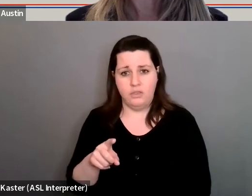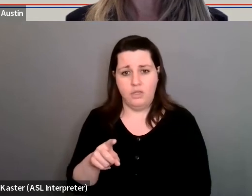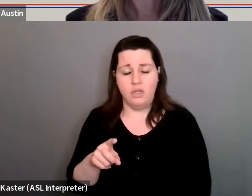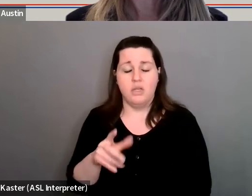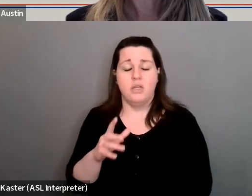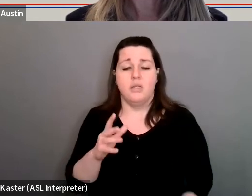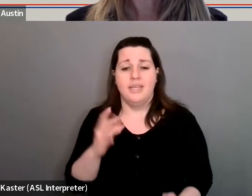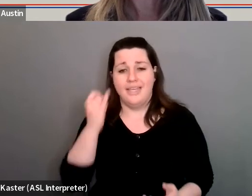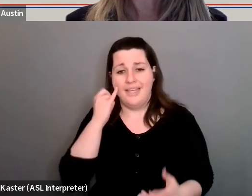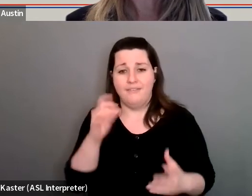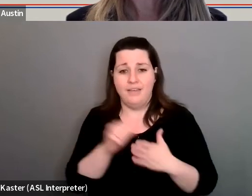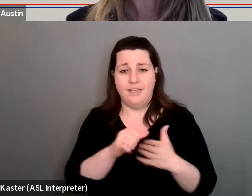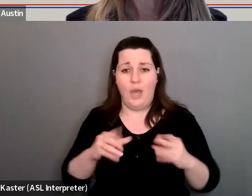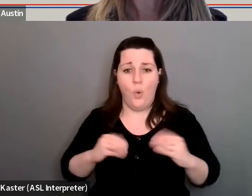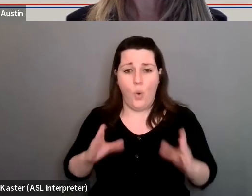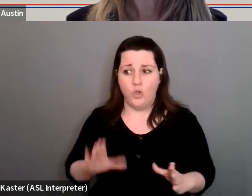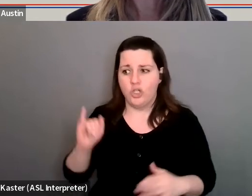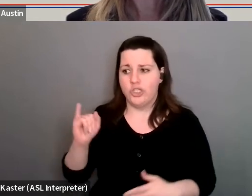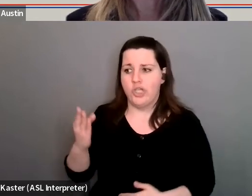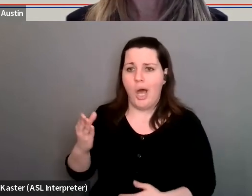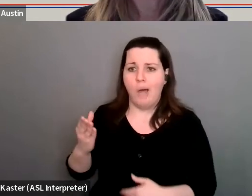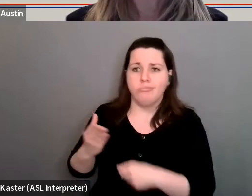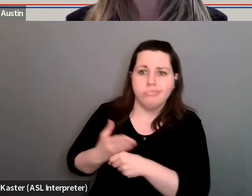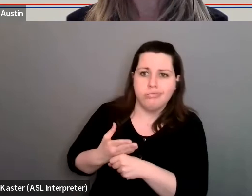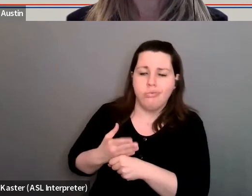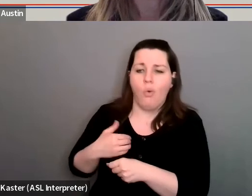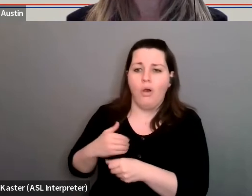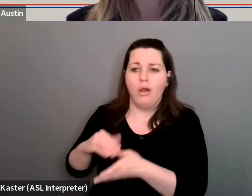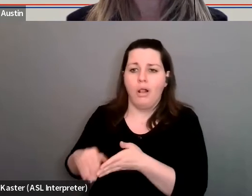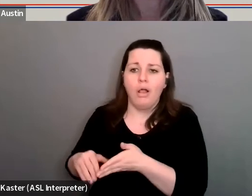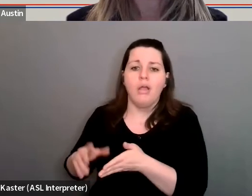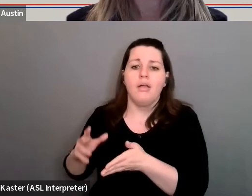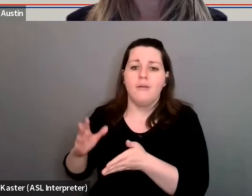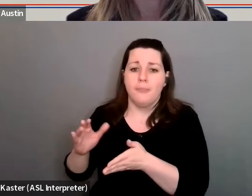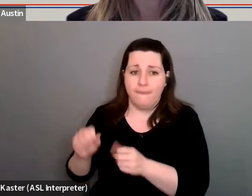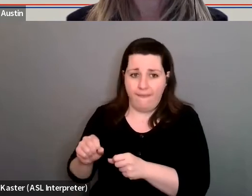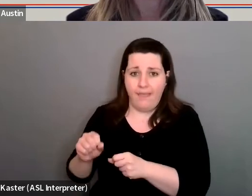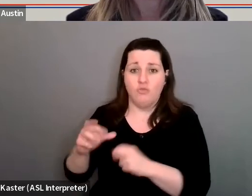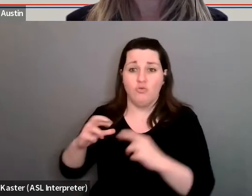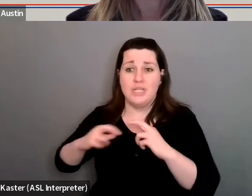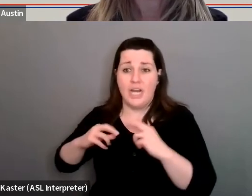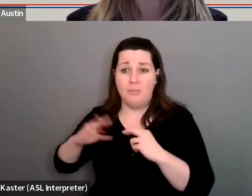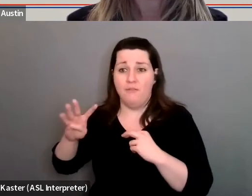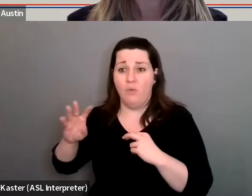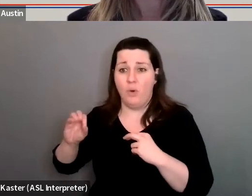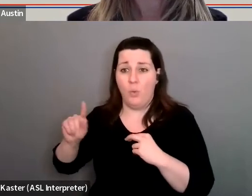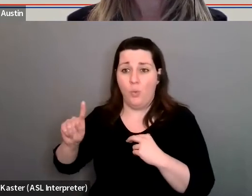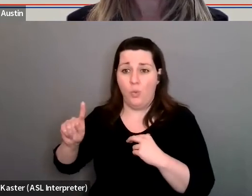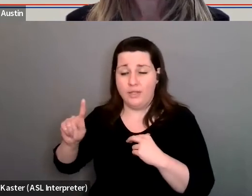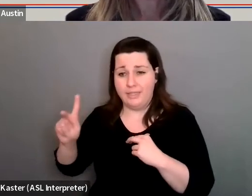account owner loses their job, can their 401k retirement account funds be rolled into an IAble account?